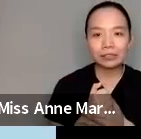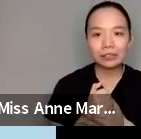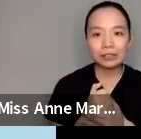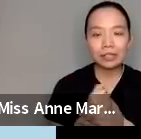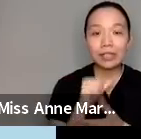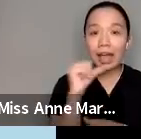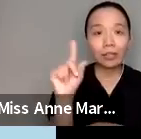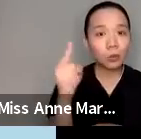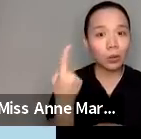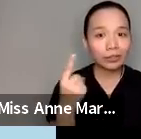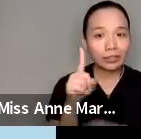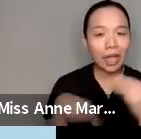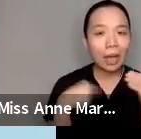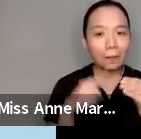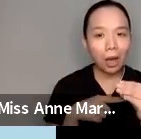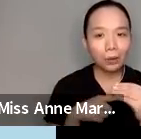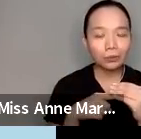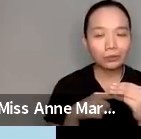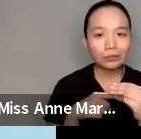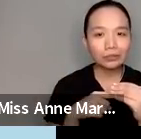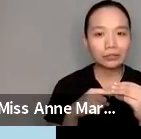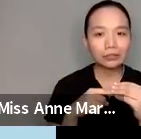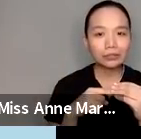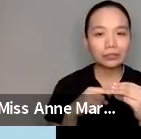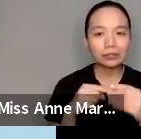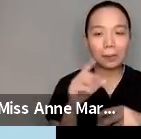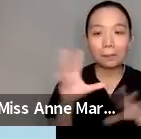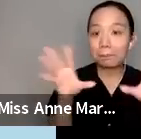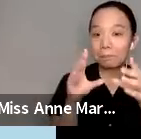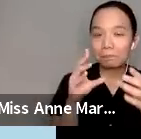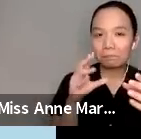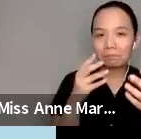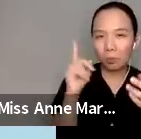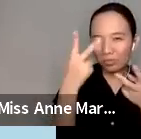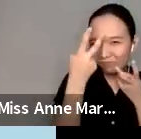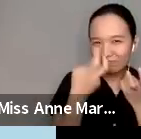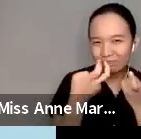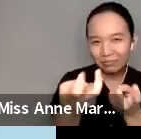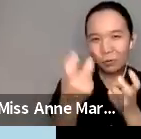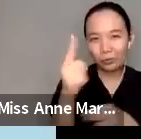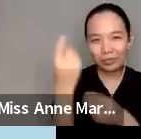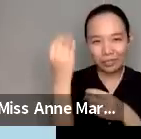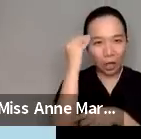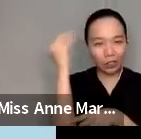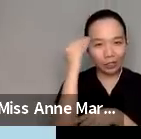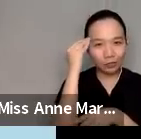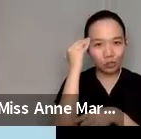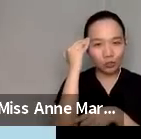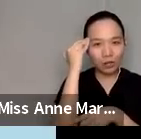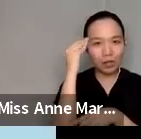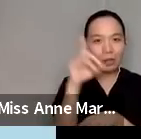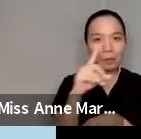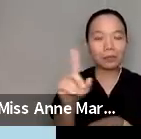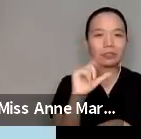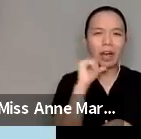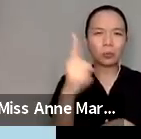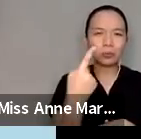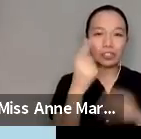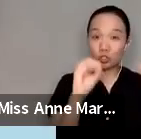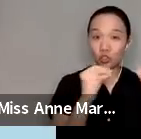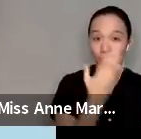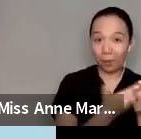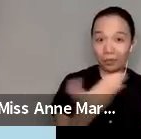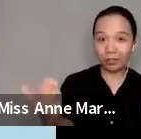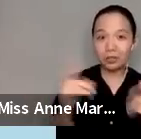about transmitting knowledge, not only about teaching materials, but the